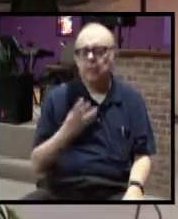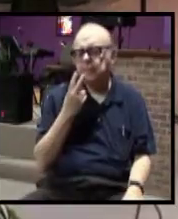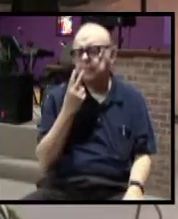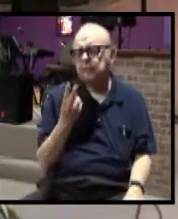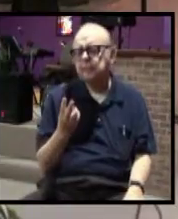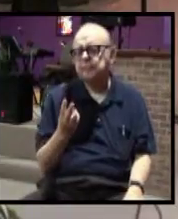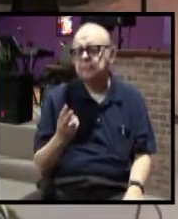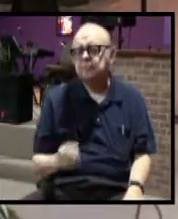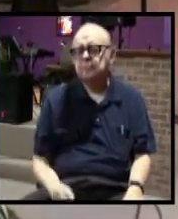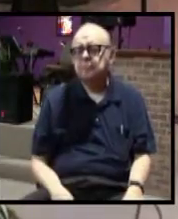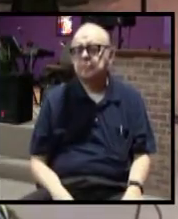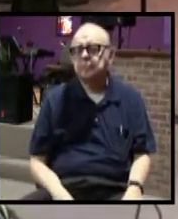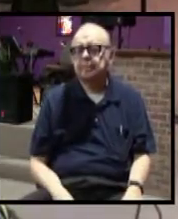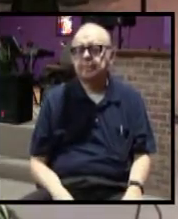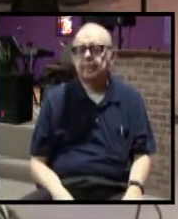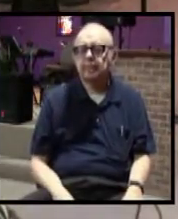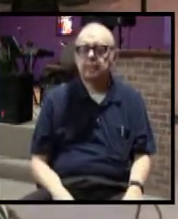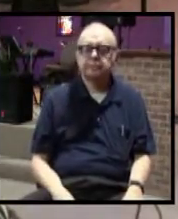Because you see,